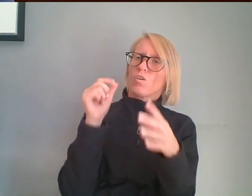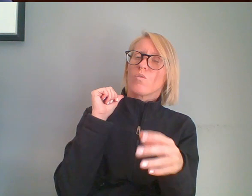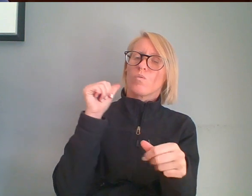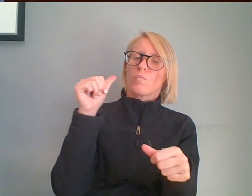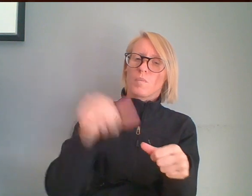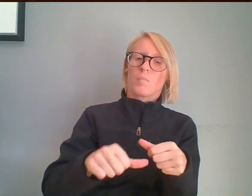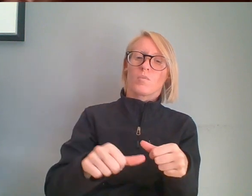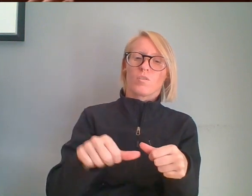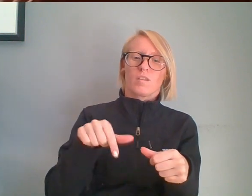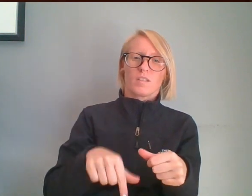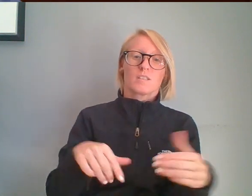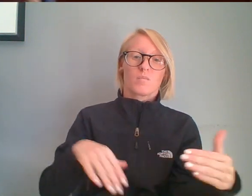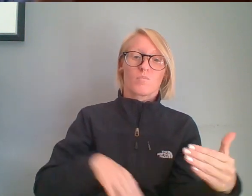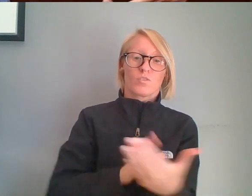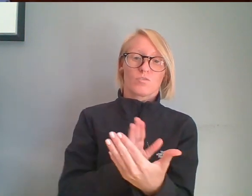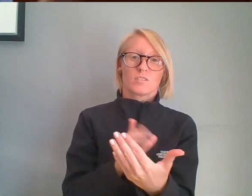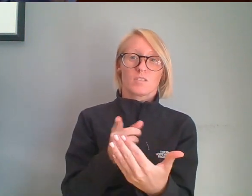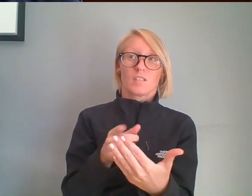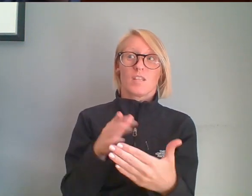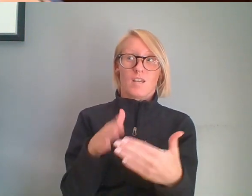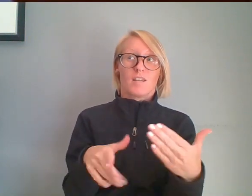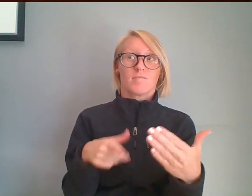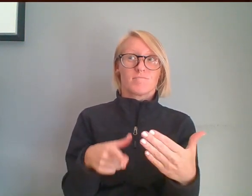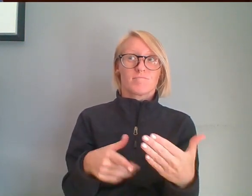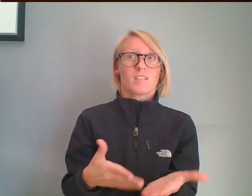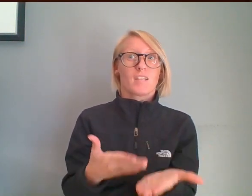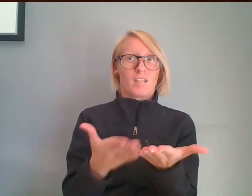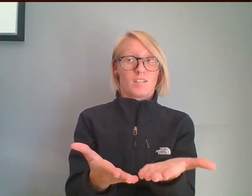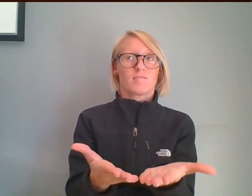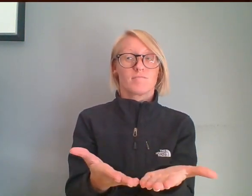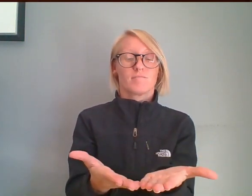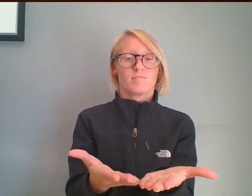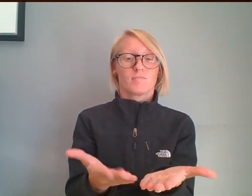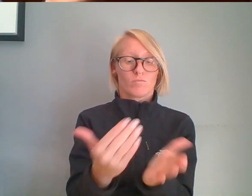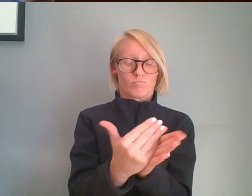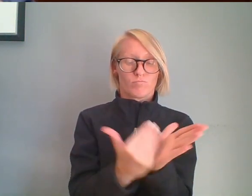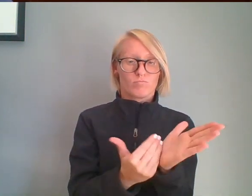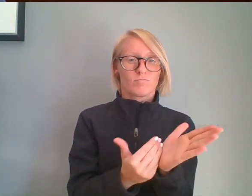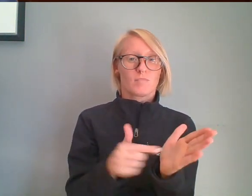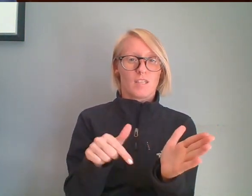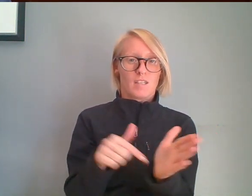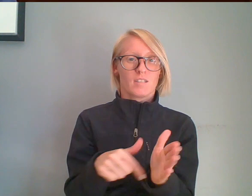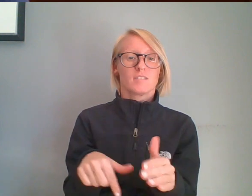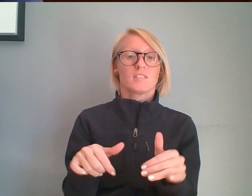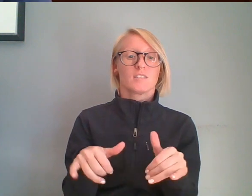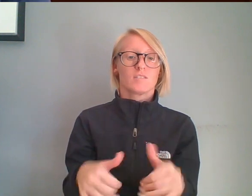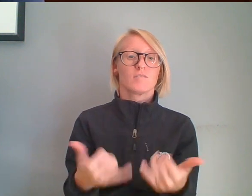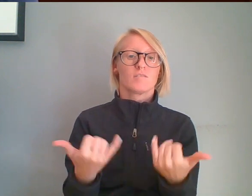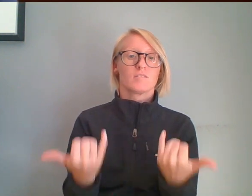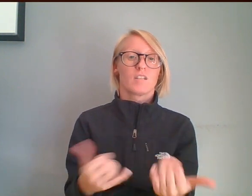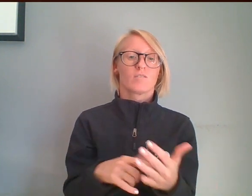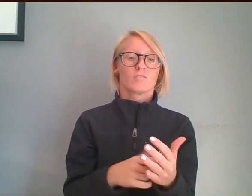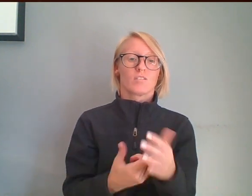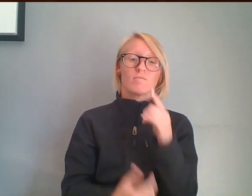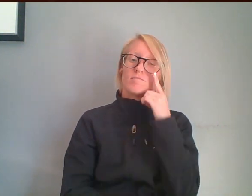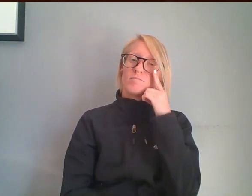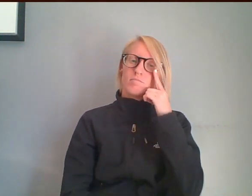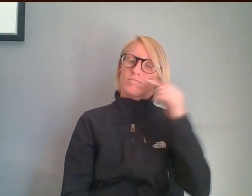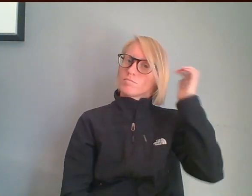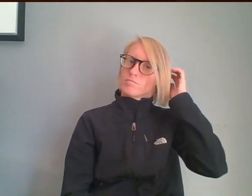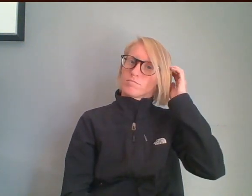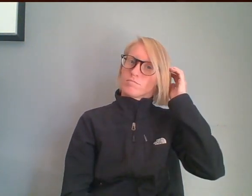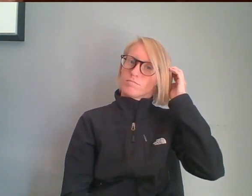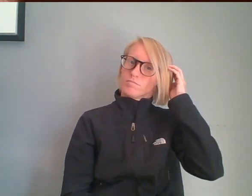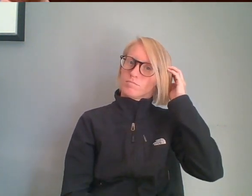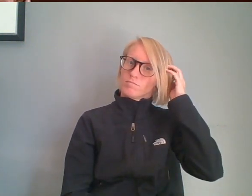these techniques. And again, at the end of all this, you'll get a handout that has this listed. So let's get started. The very first